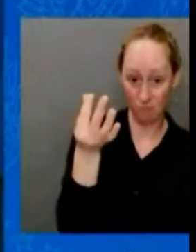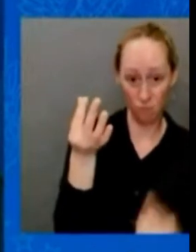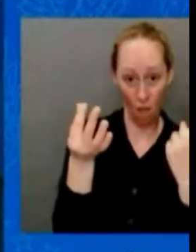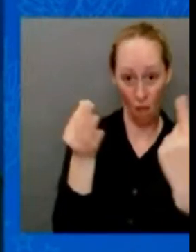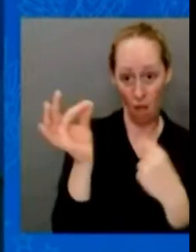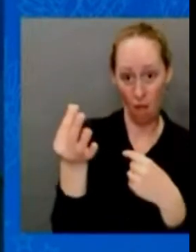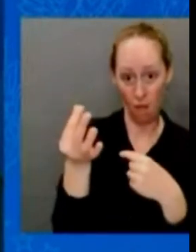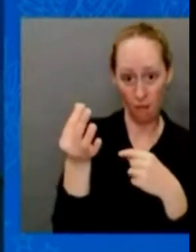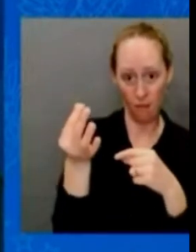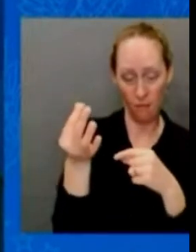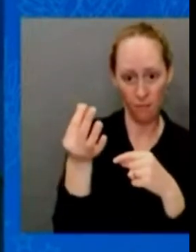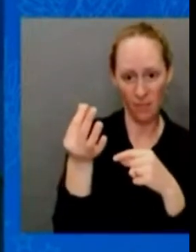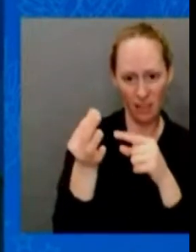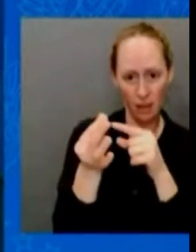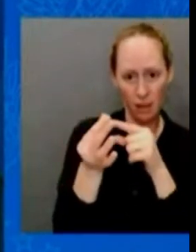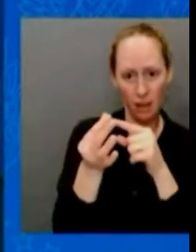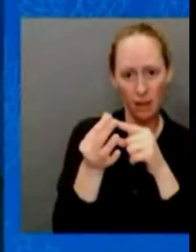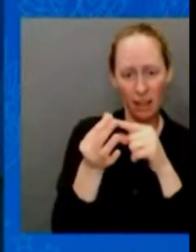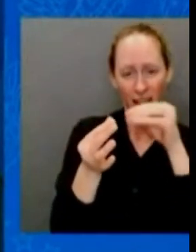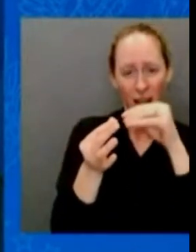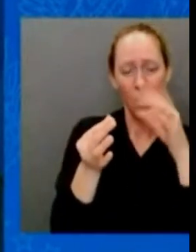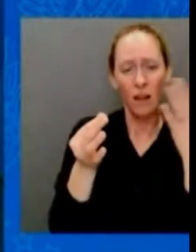astounding?